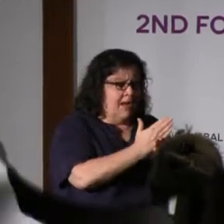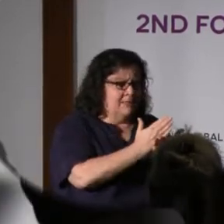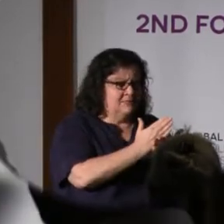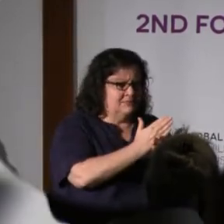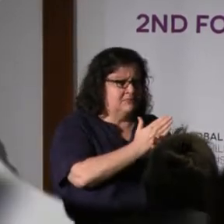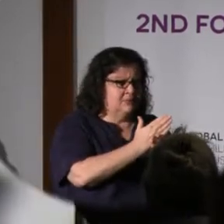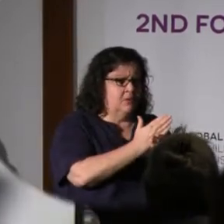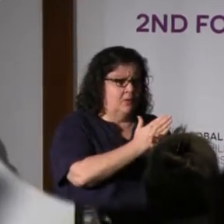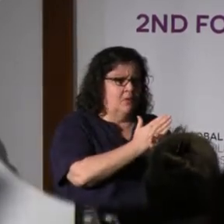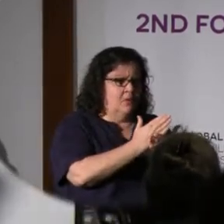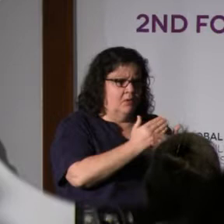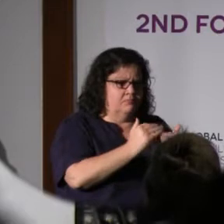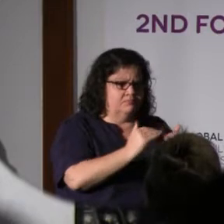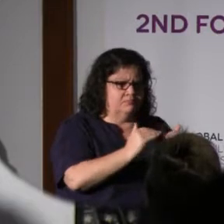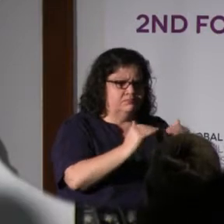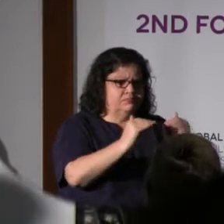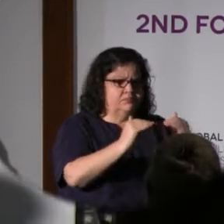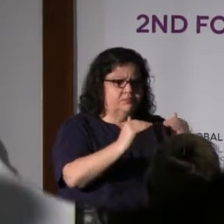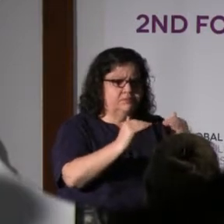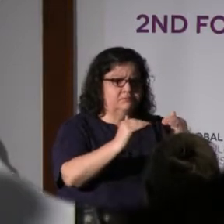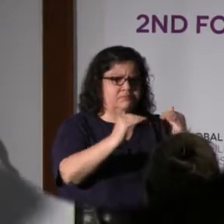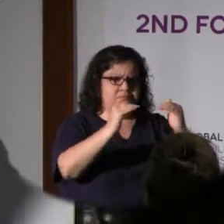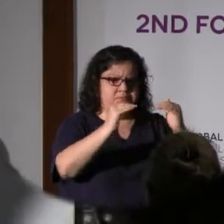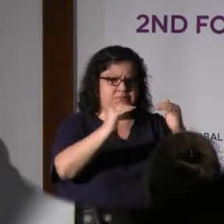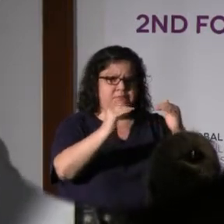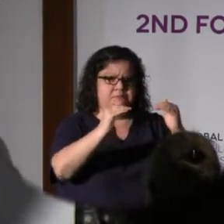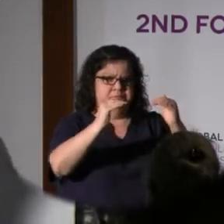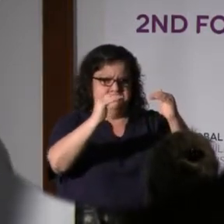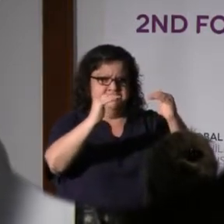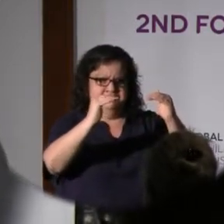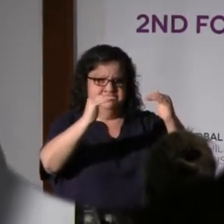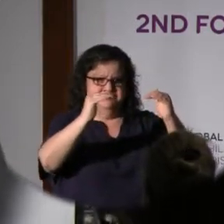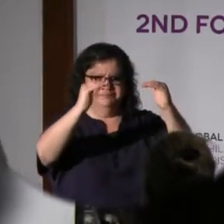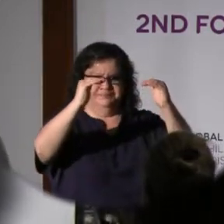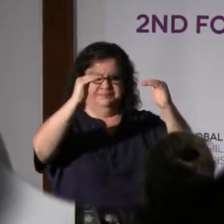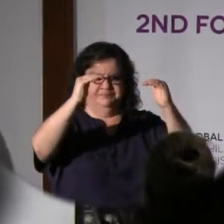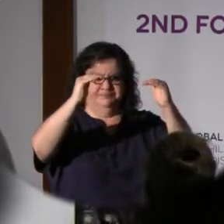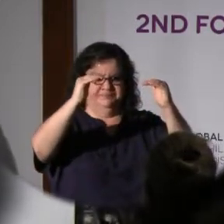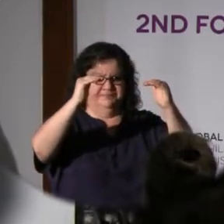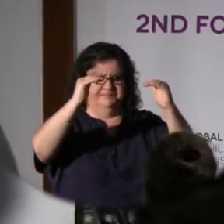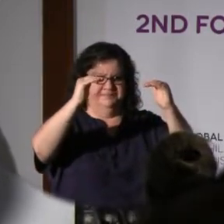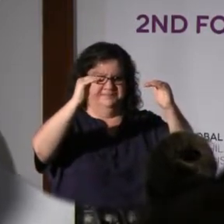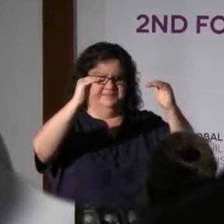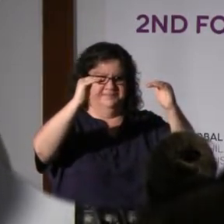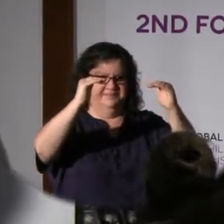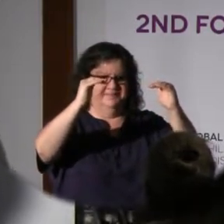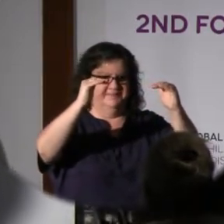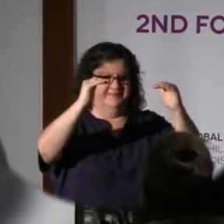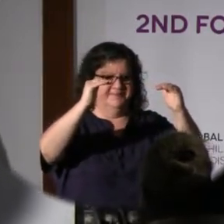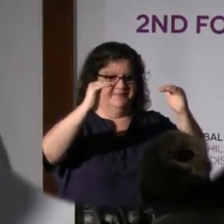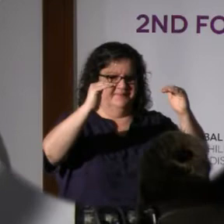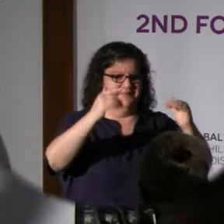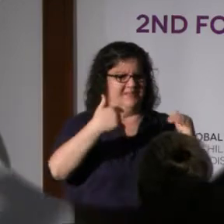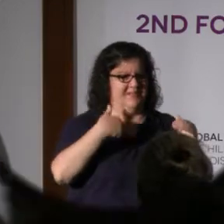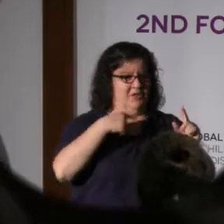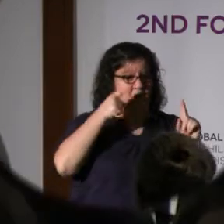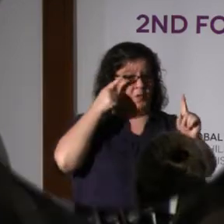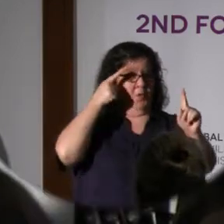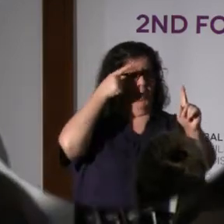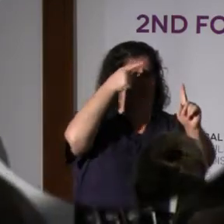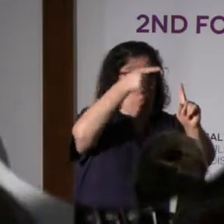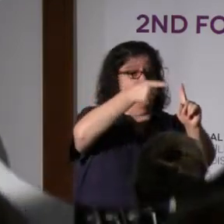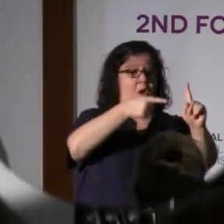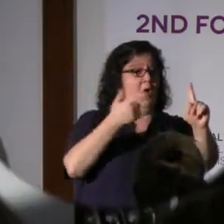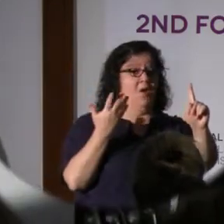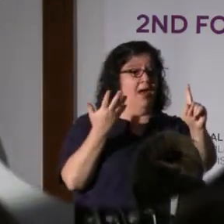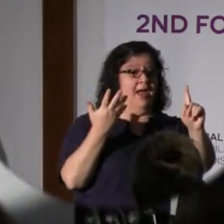Very important steps on our way to achieve inclusion